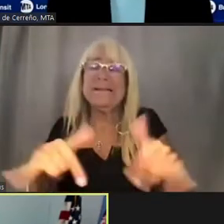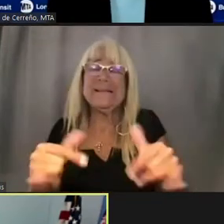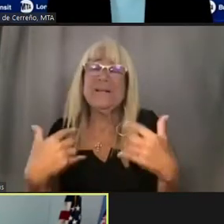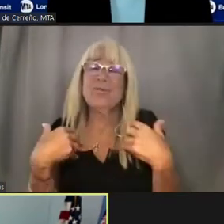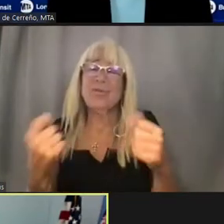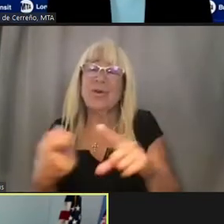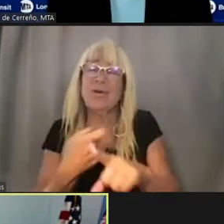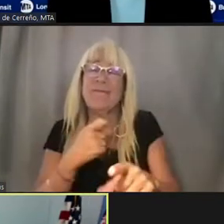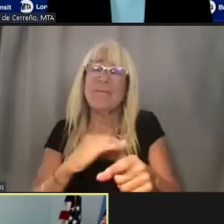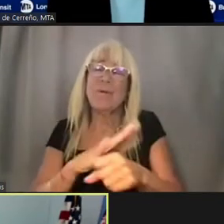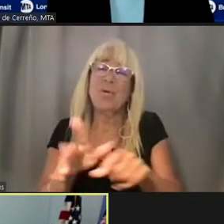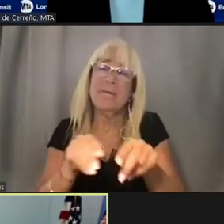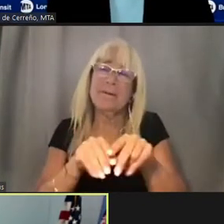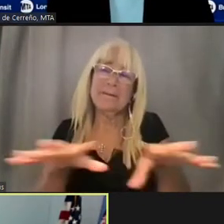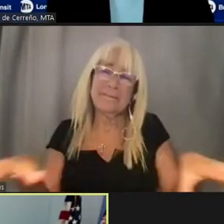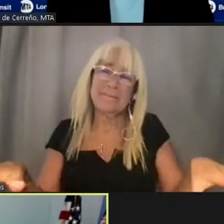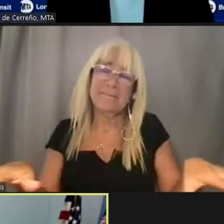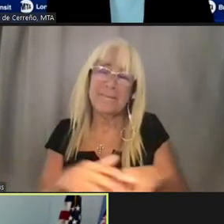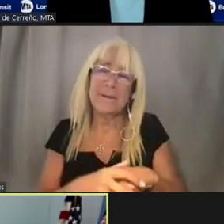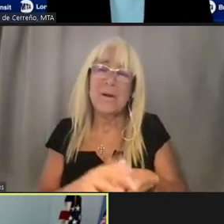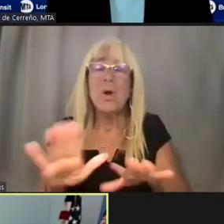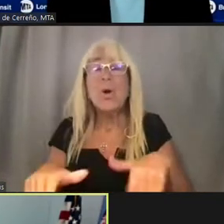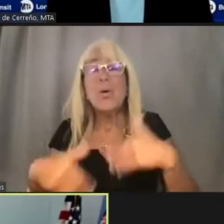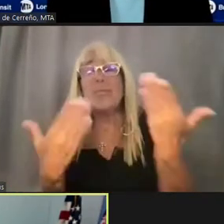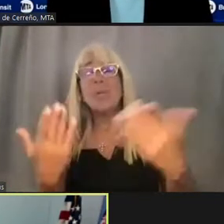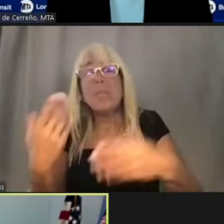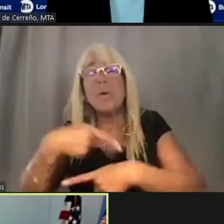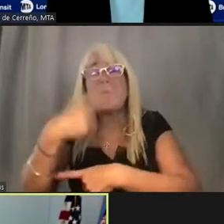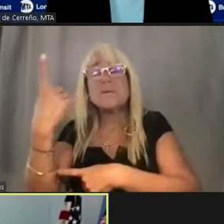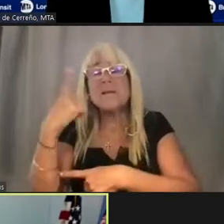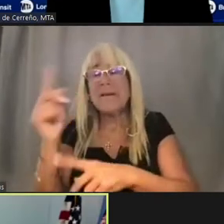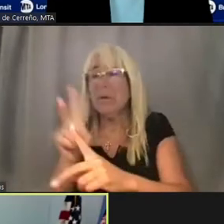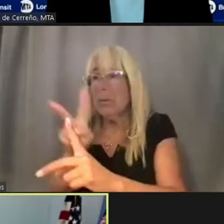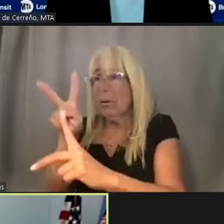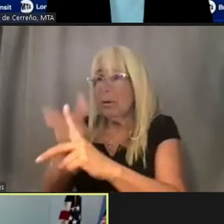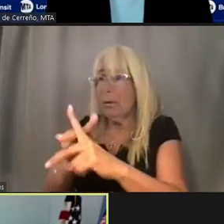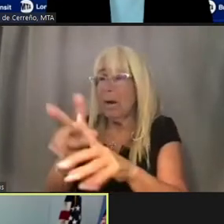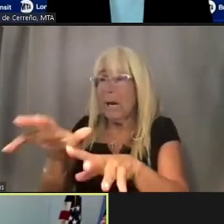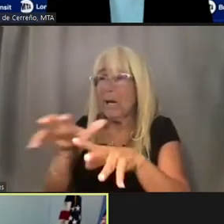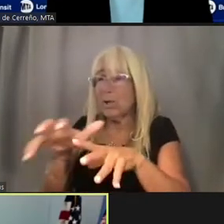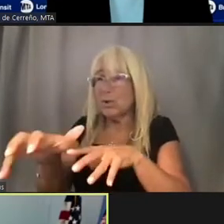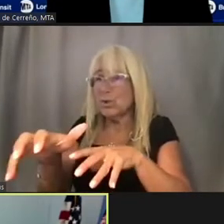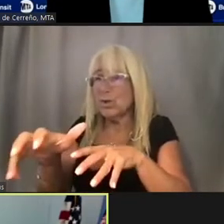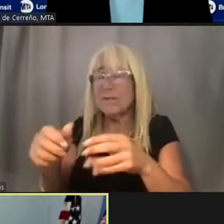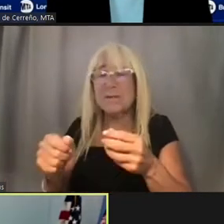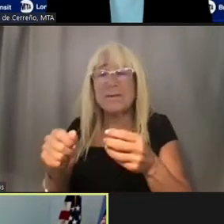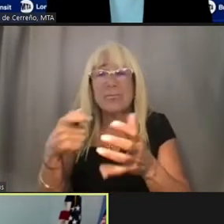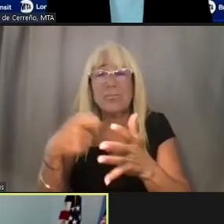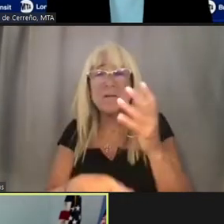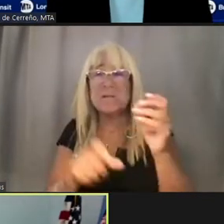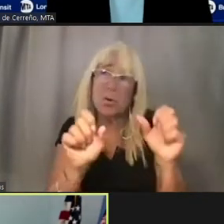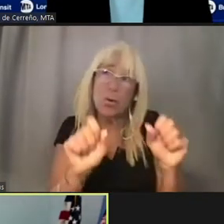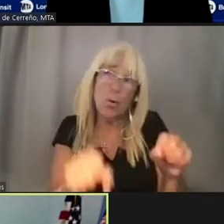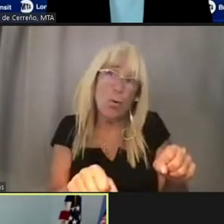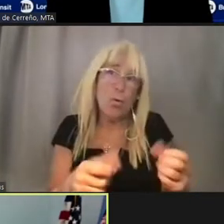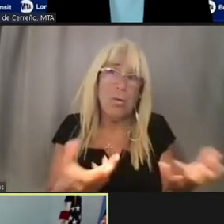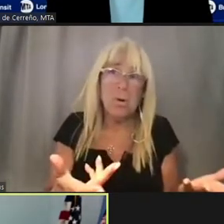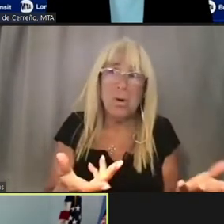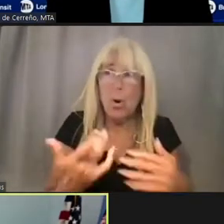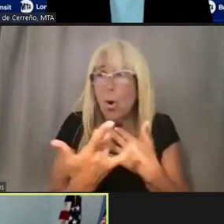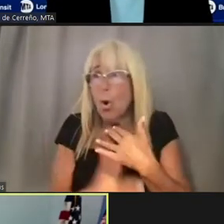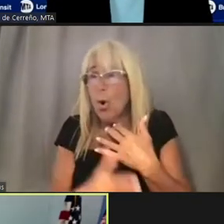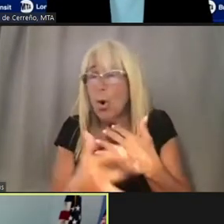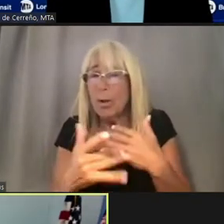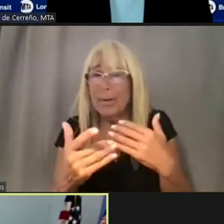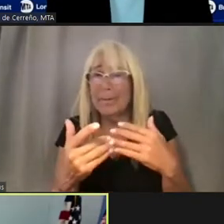covid-19 pandemic the proposed day for implementation of congestion pricing could be as early as the end